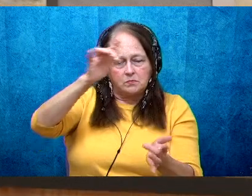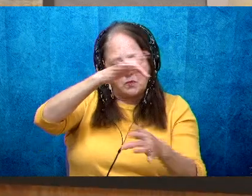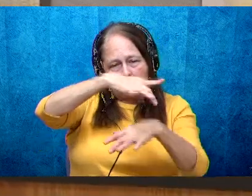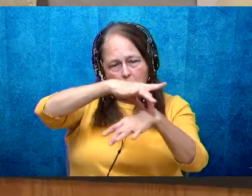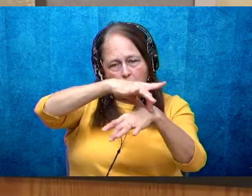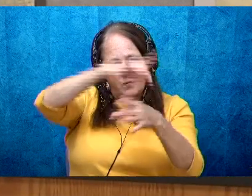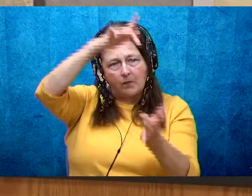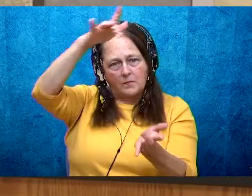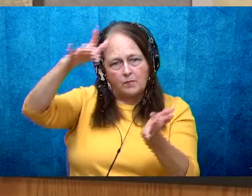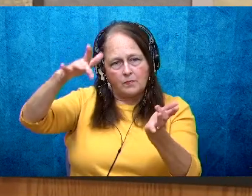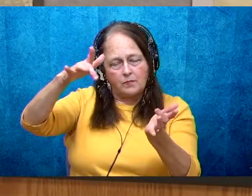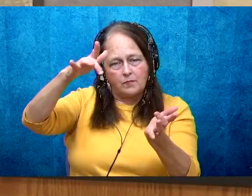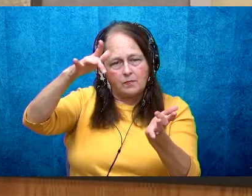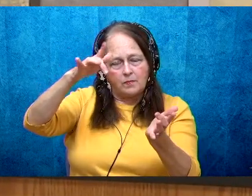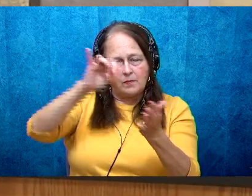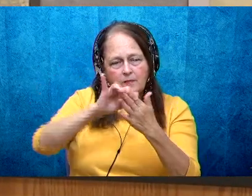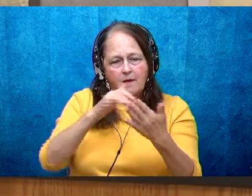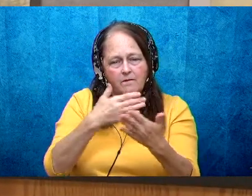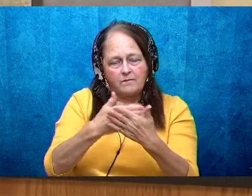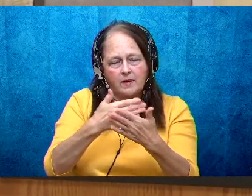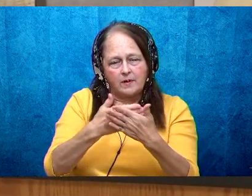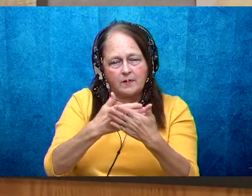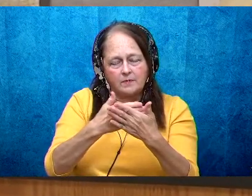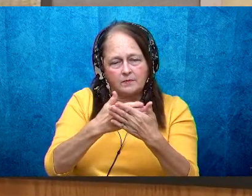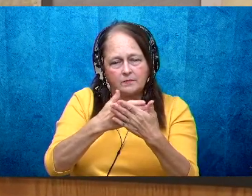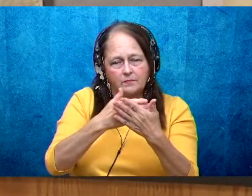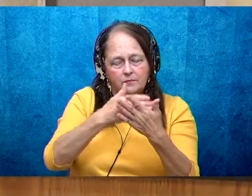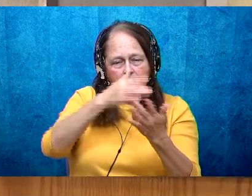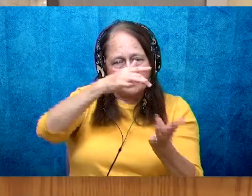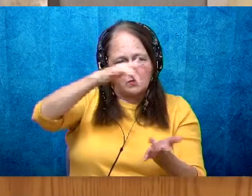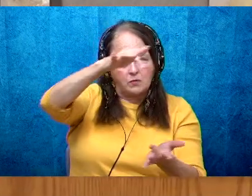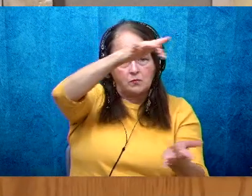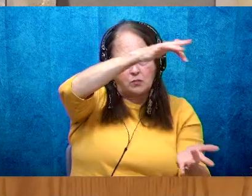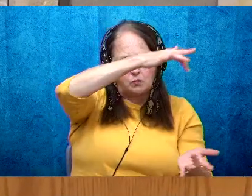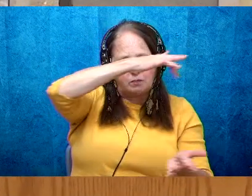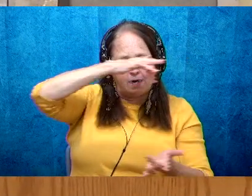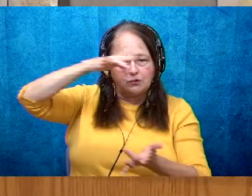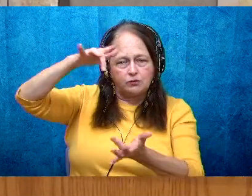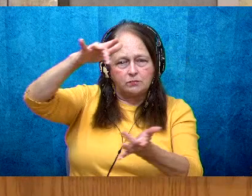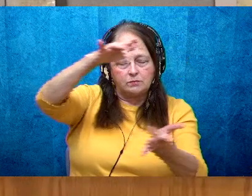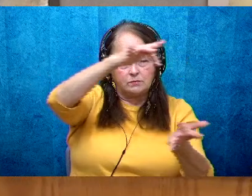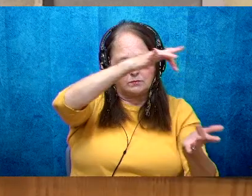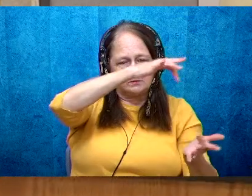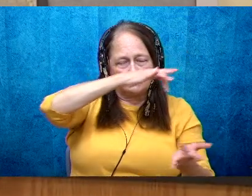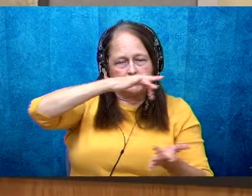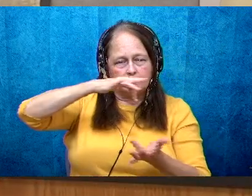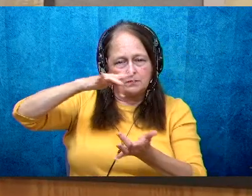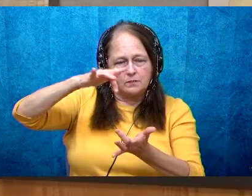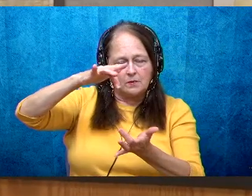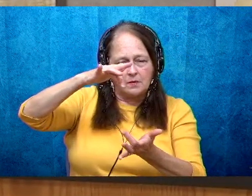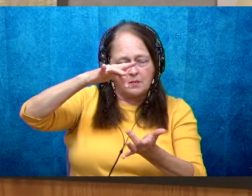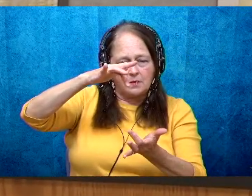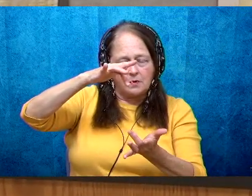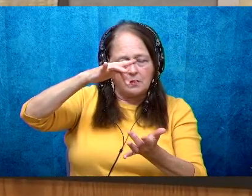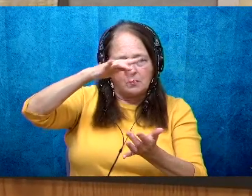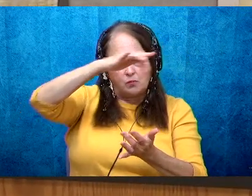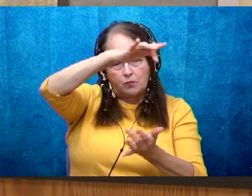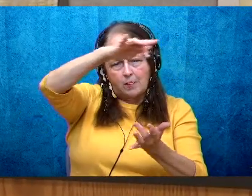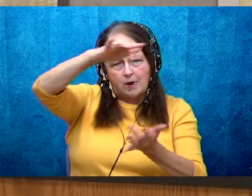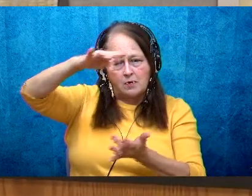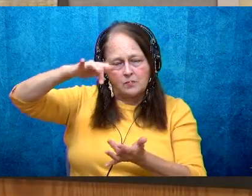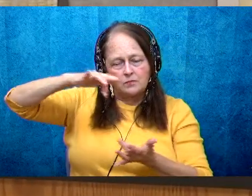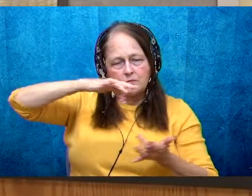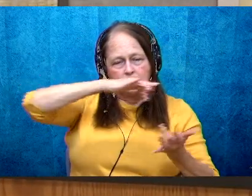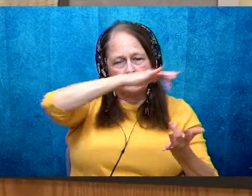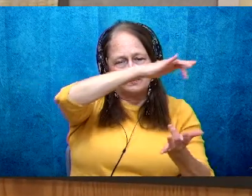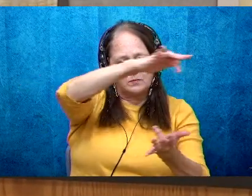just established the fact that rotation is spinning on its axis, revolution is around the sun,